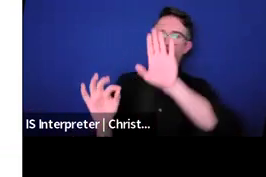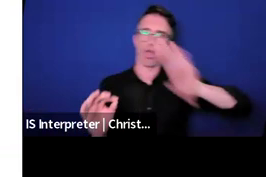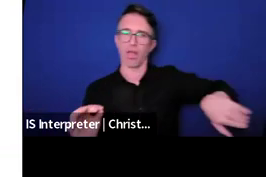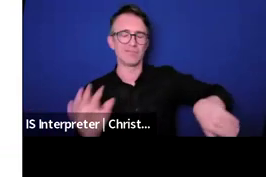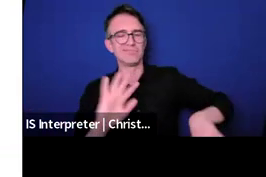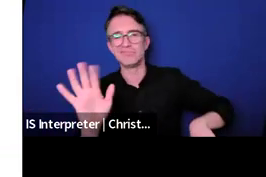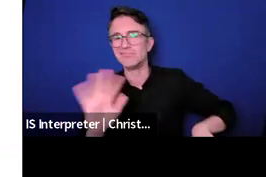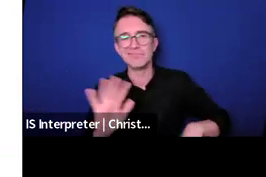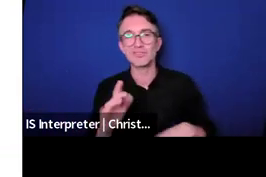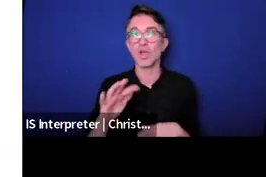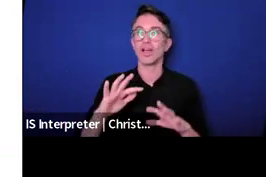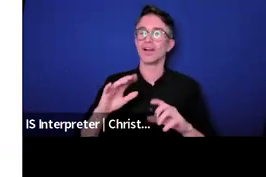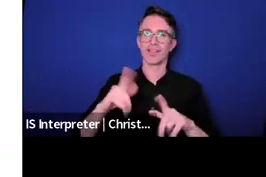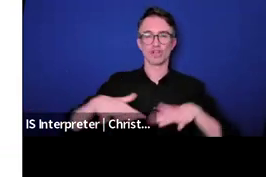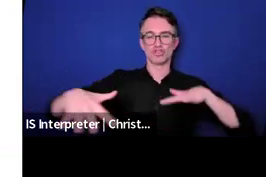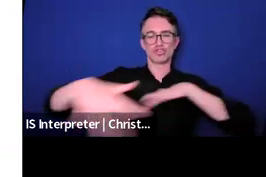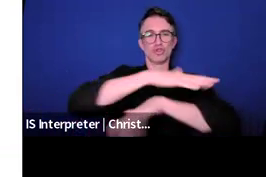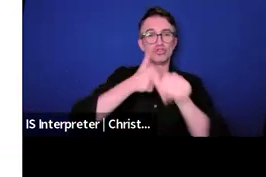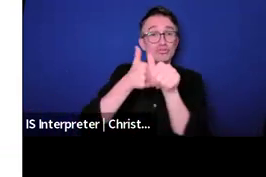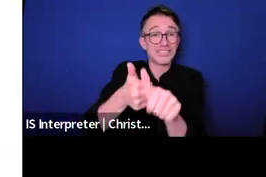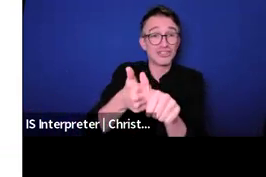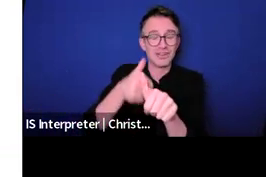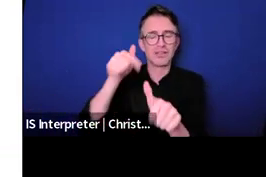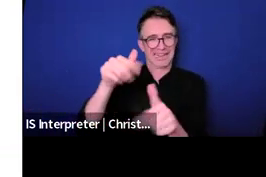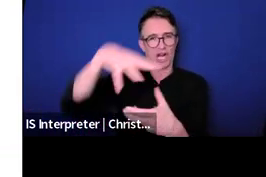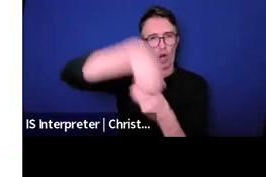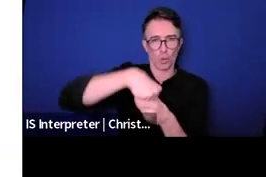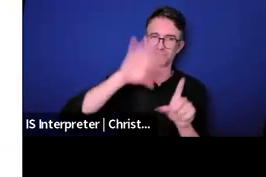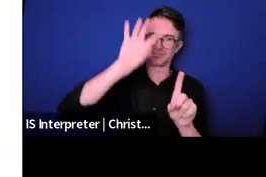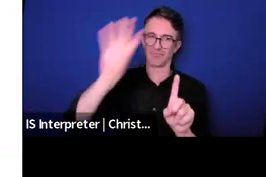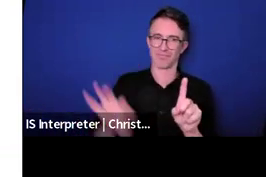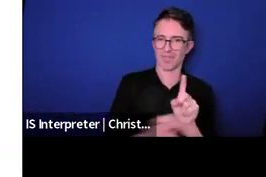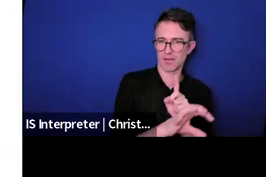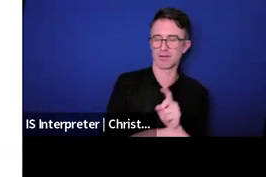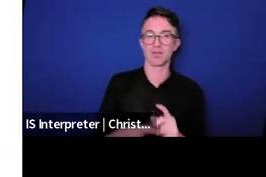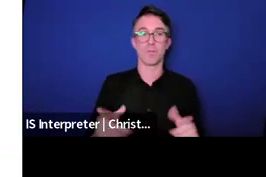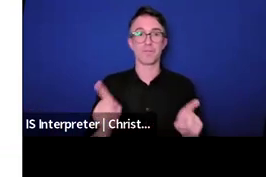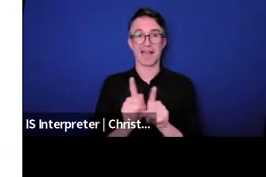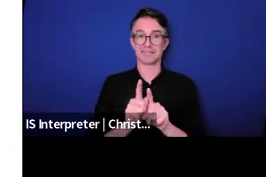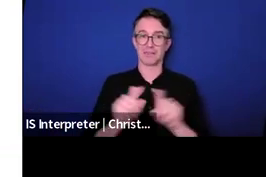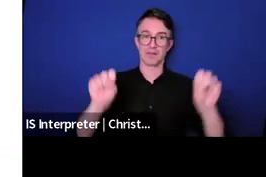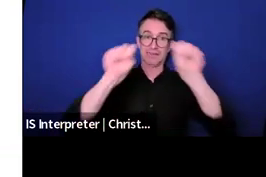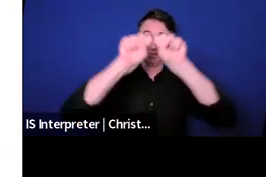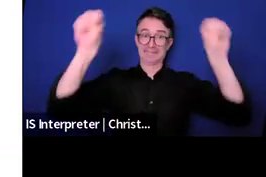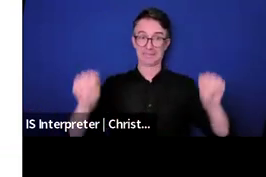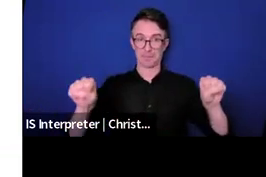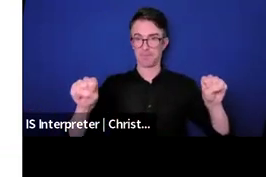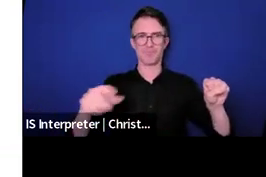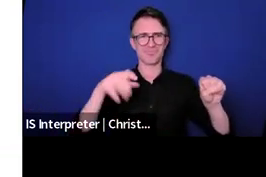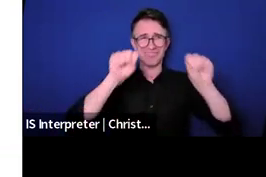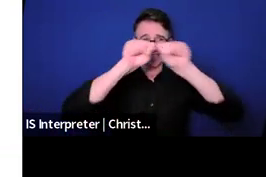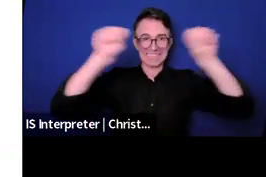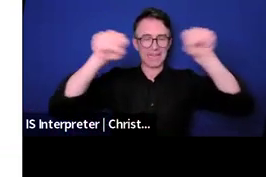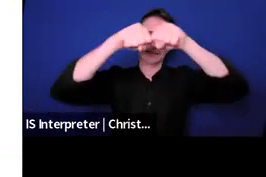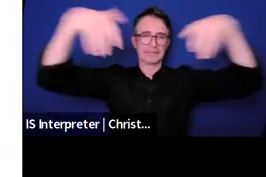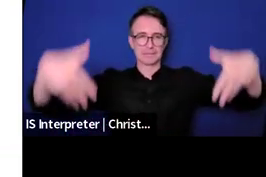spectrum. And so the systems approach then allows us to think about how to better facilitate and